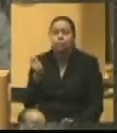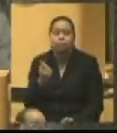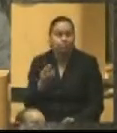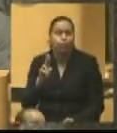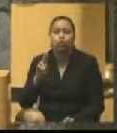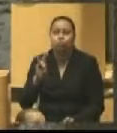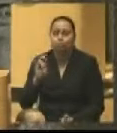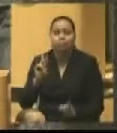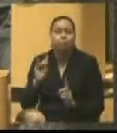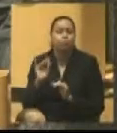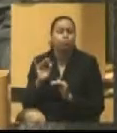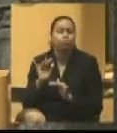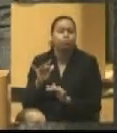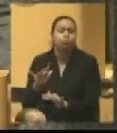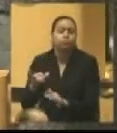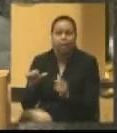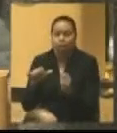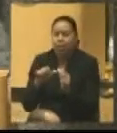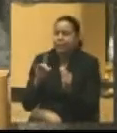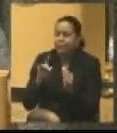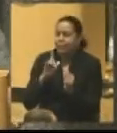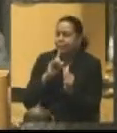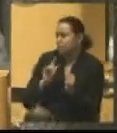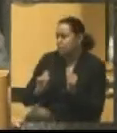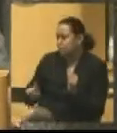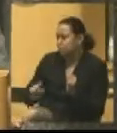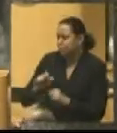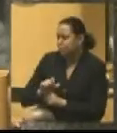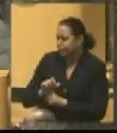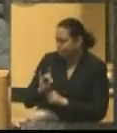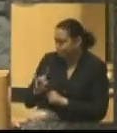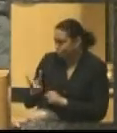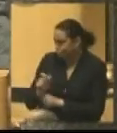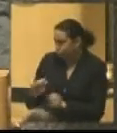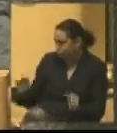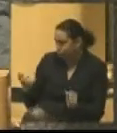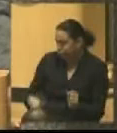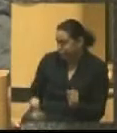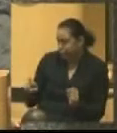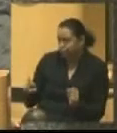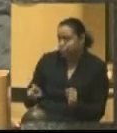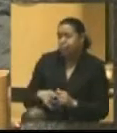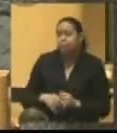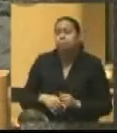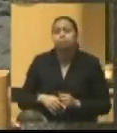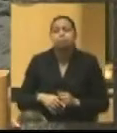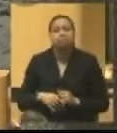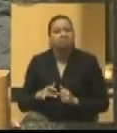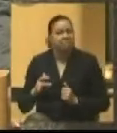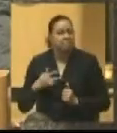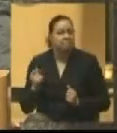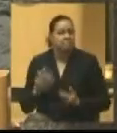men passing by Hayes's plantation, quote, inquired of the slaves if their master had set them free. Fearing he would